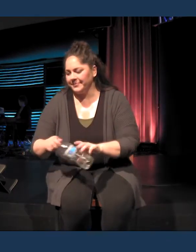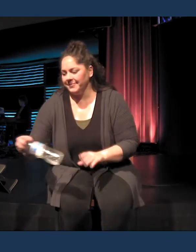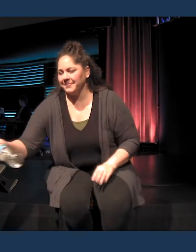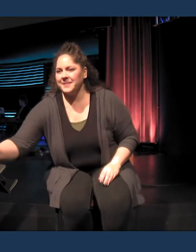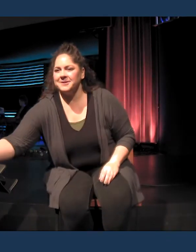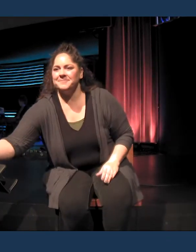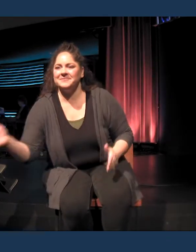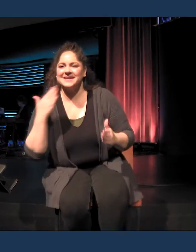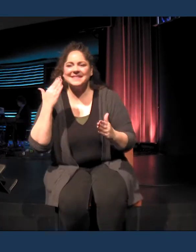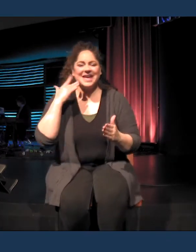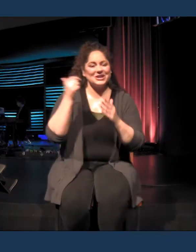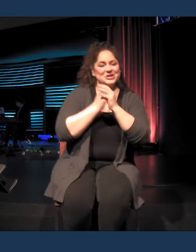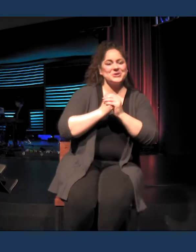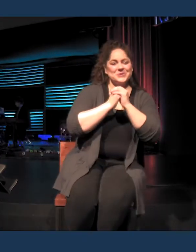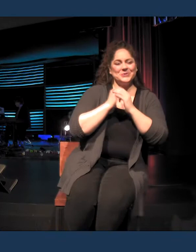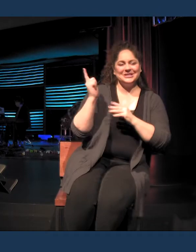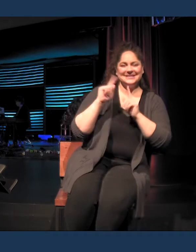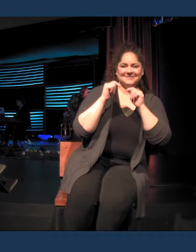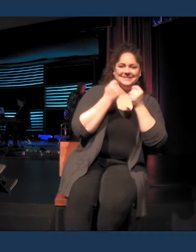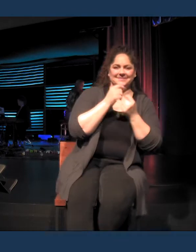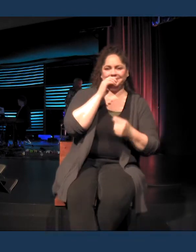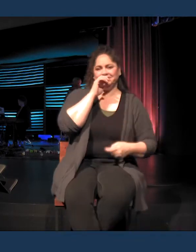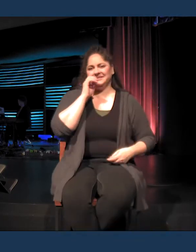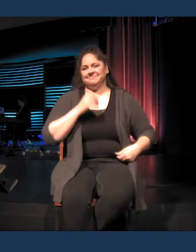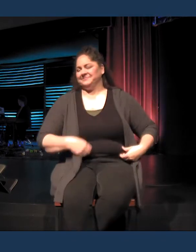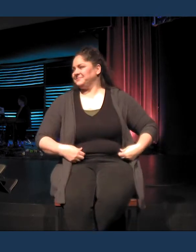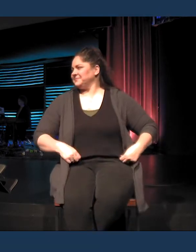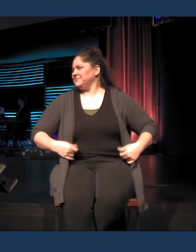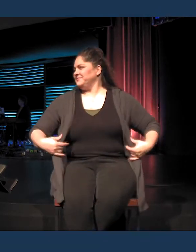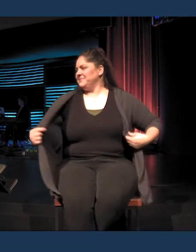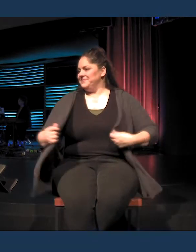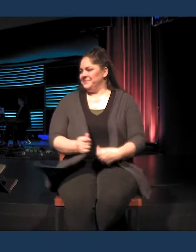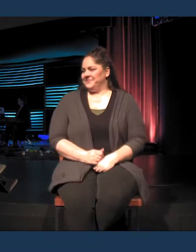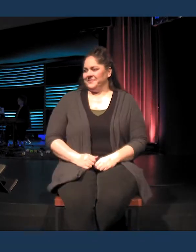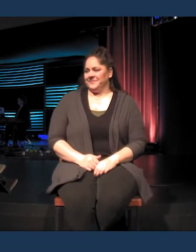for this team? You know,